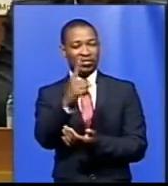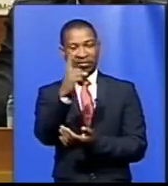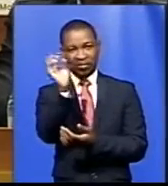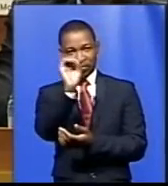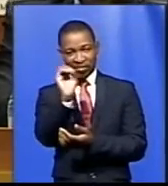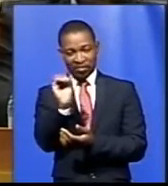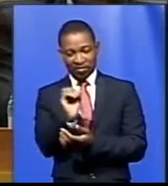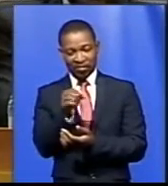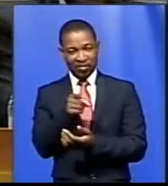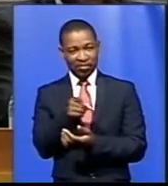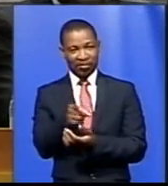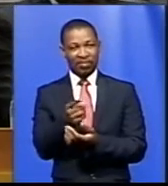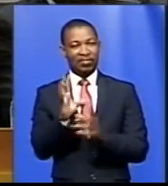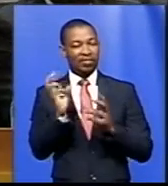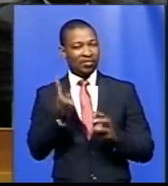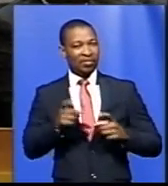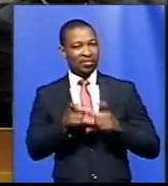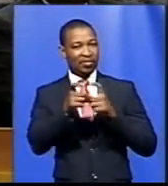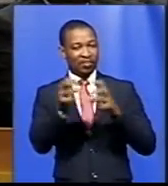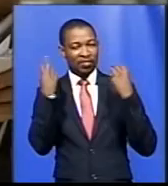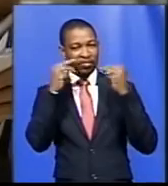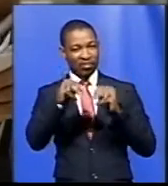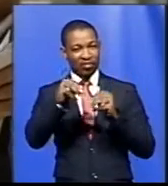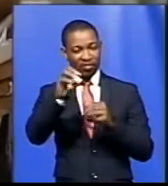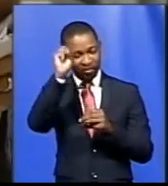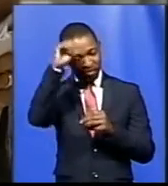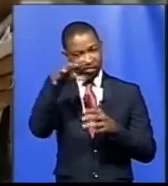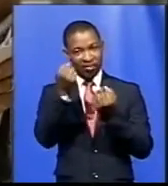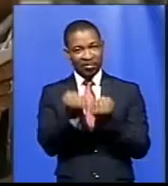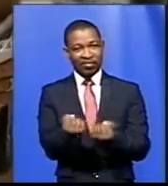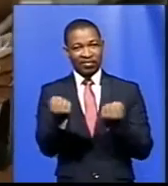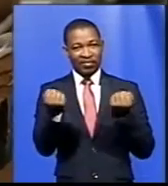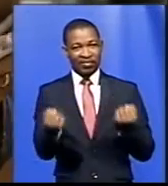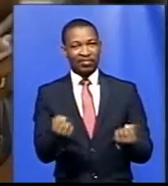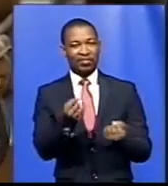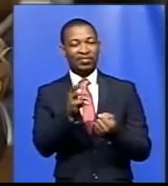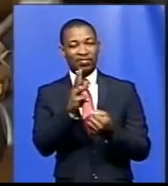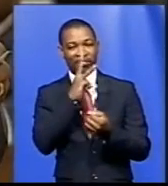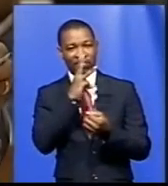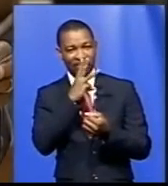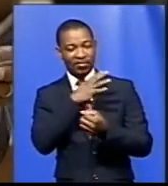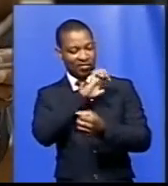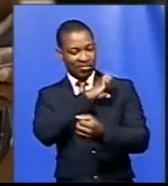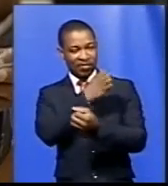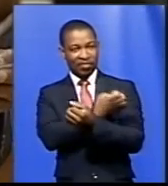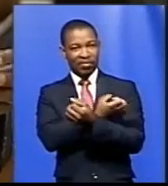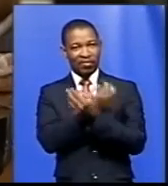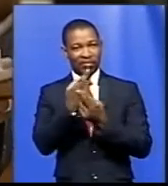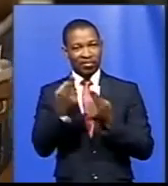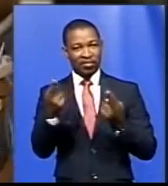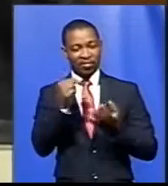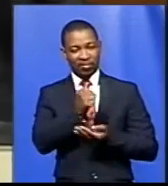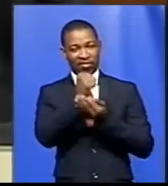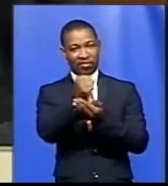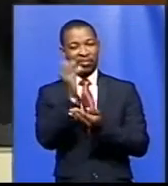total is proposed for the Minister of Minerals, Energy and Water Resources. The budget